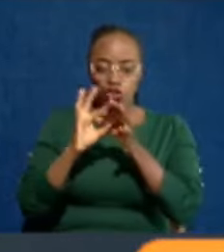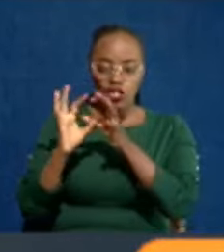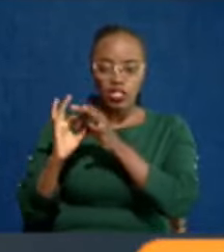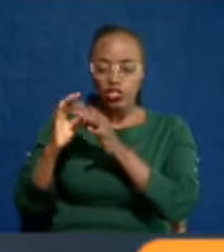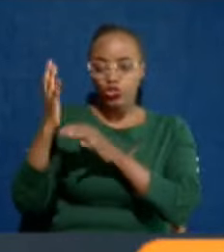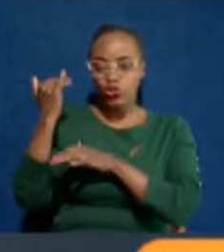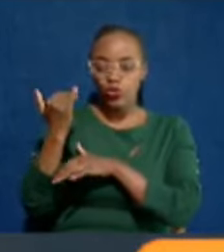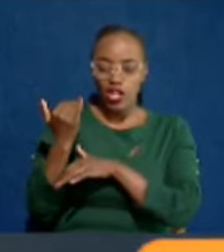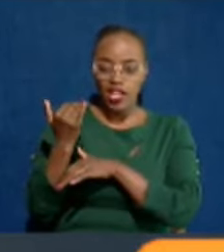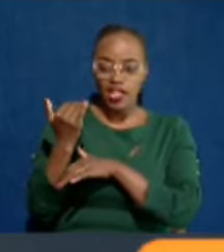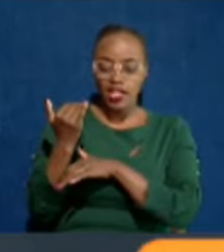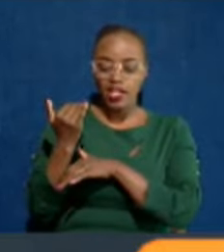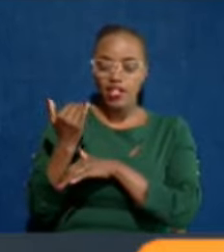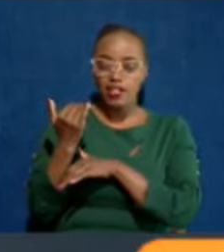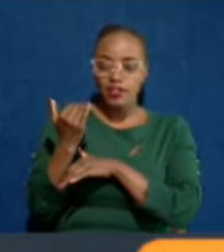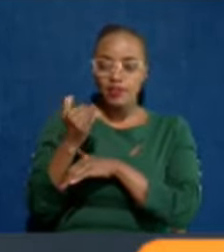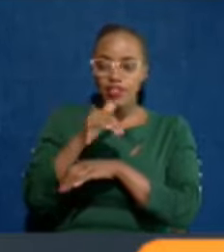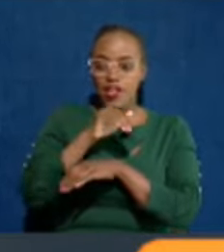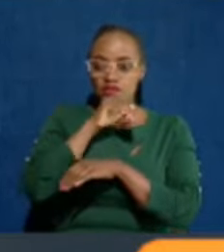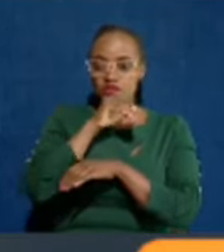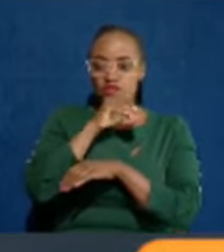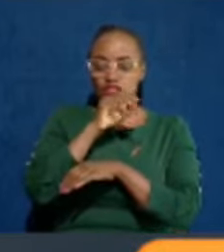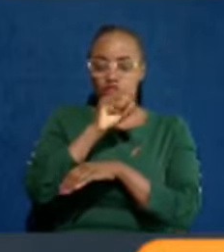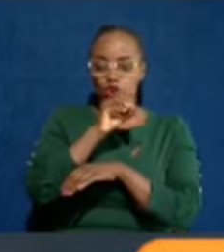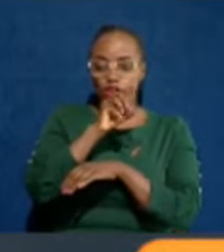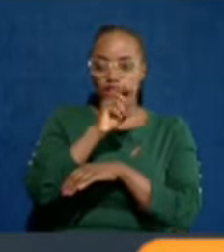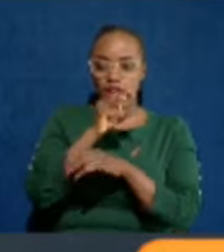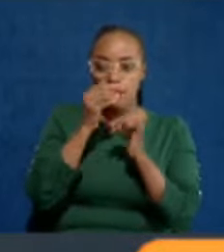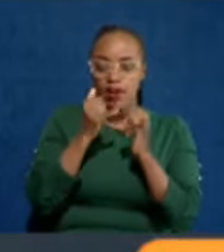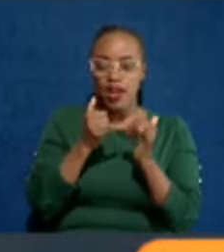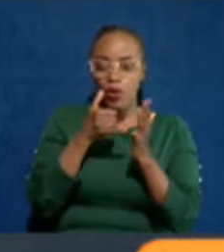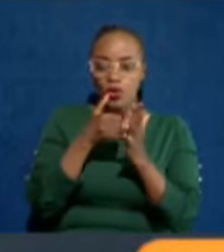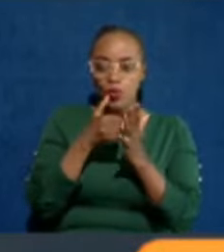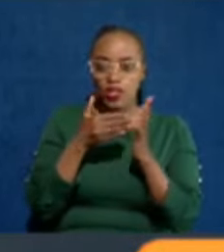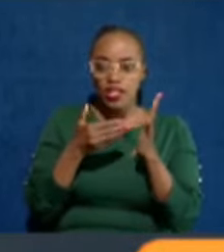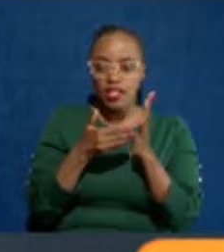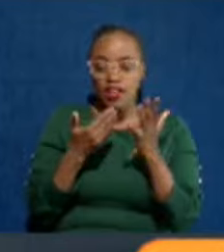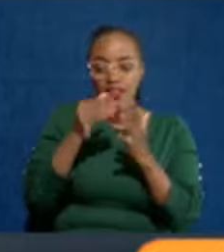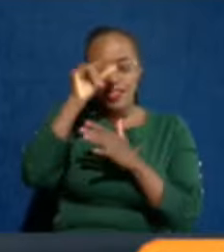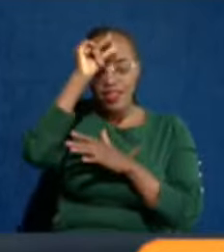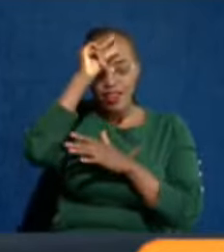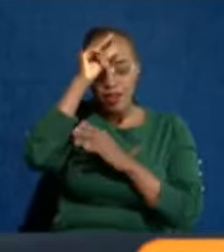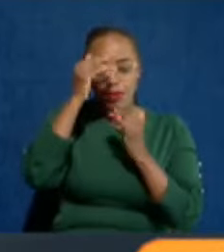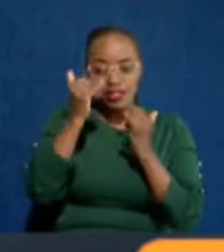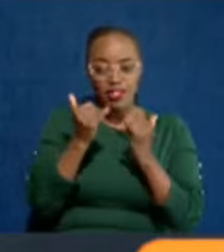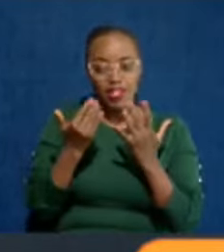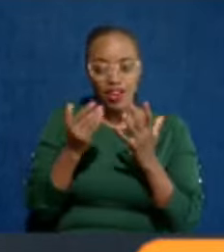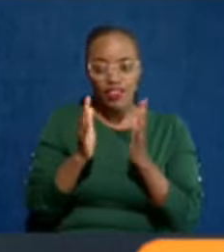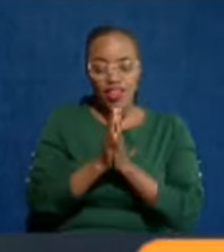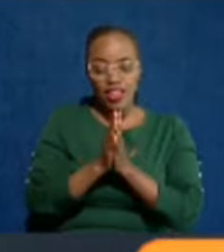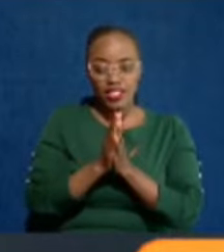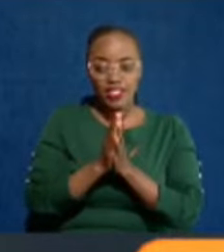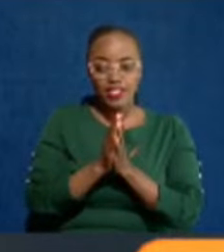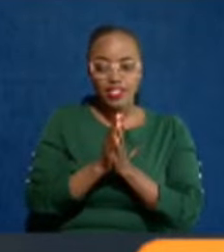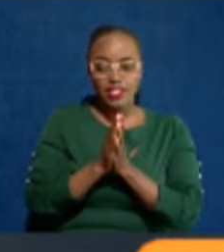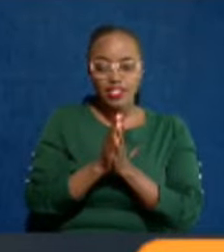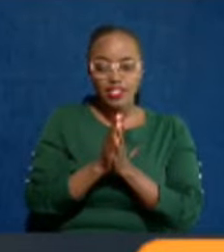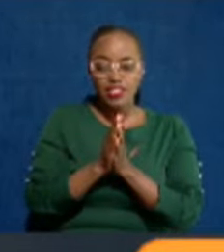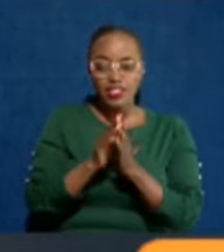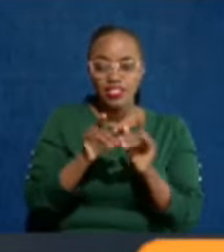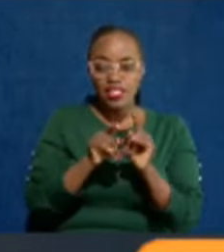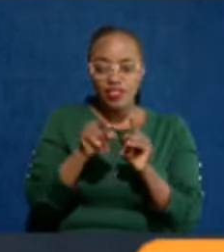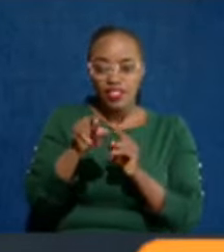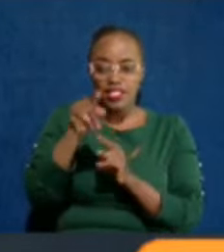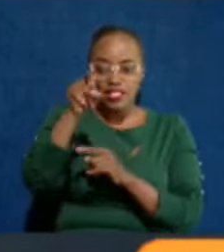because Odinga's ODM is now part of government. And a raid like